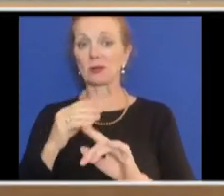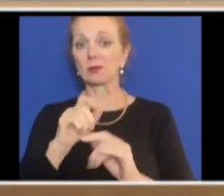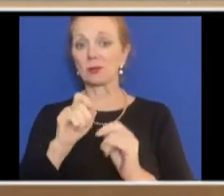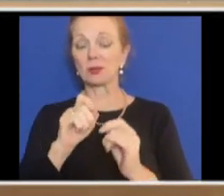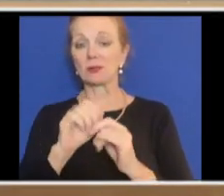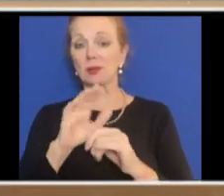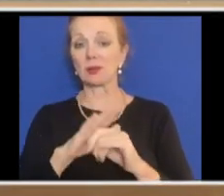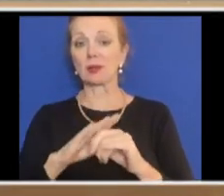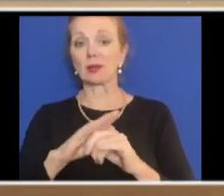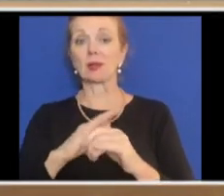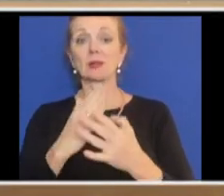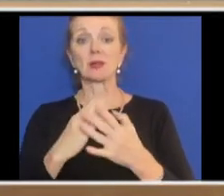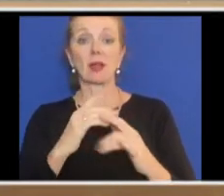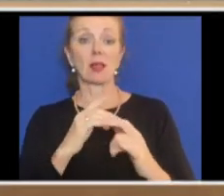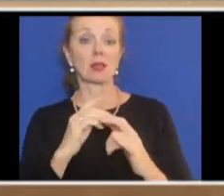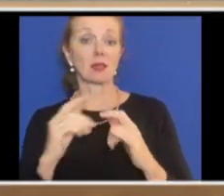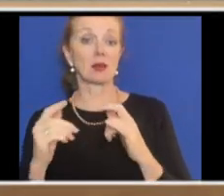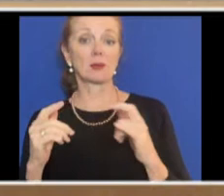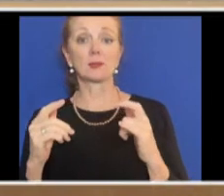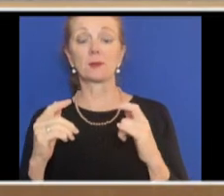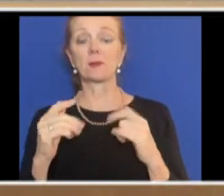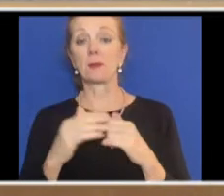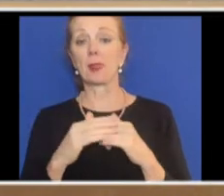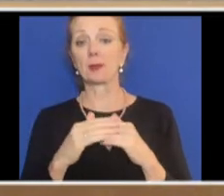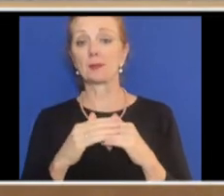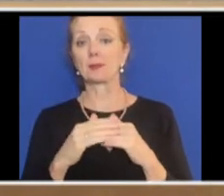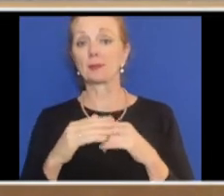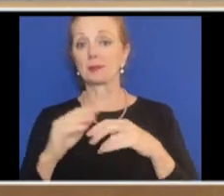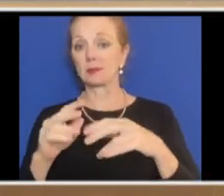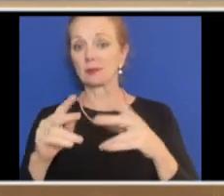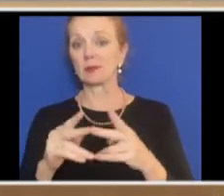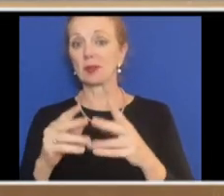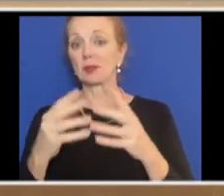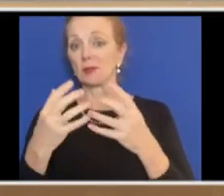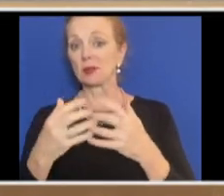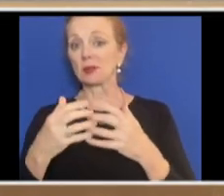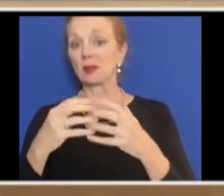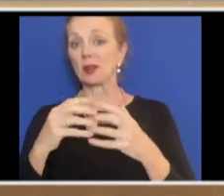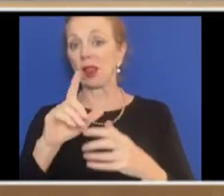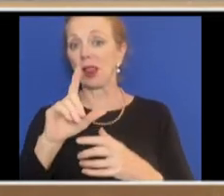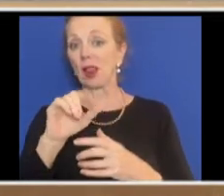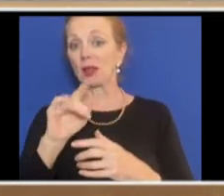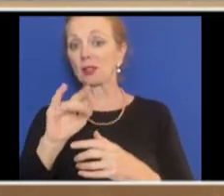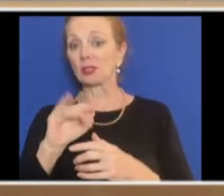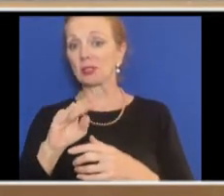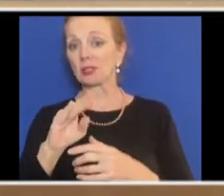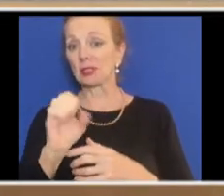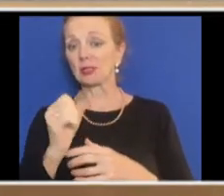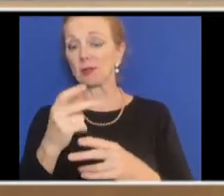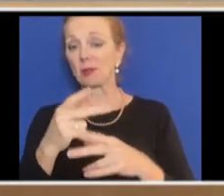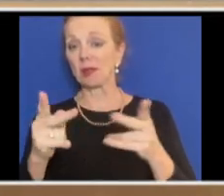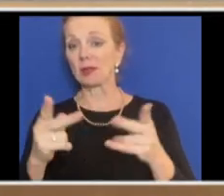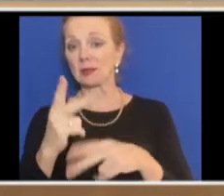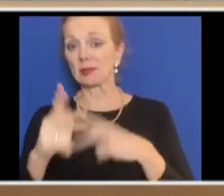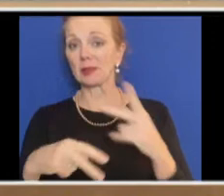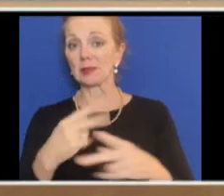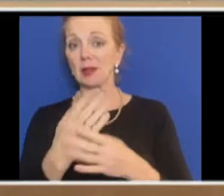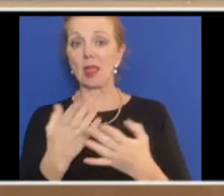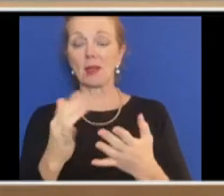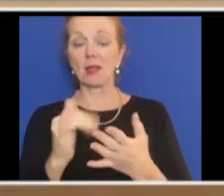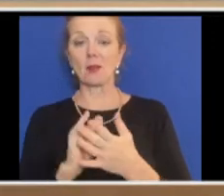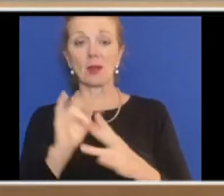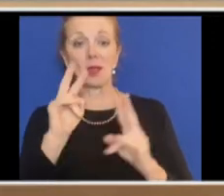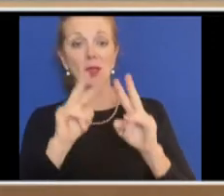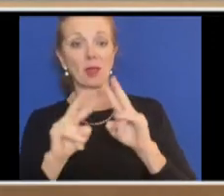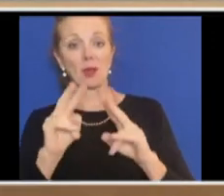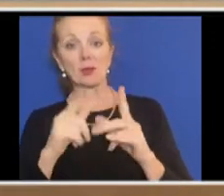especially when you have such a large space of manufacturing Logistics Place type that's you know was something that we looked at